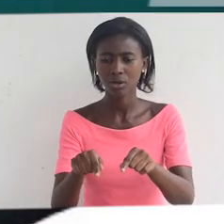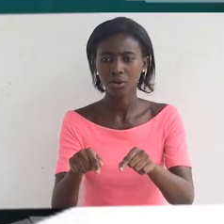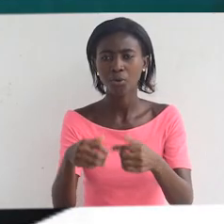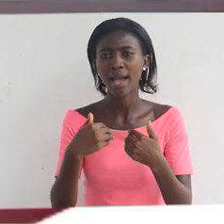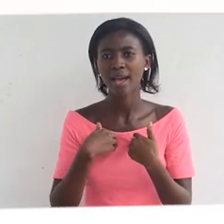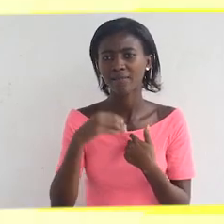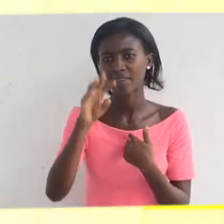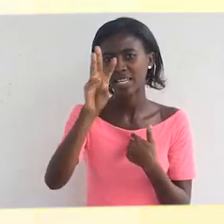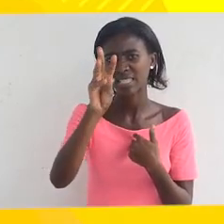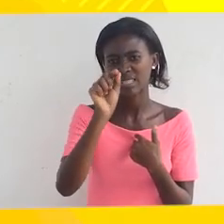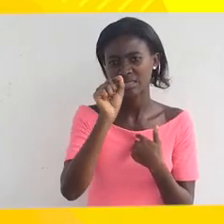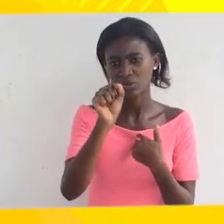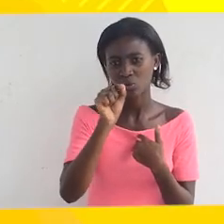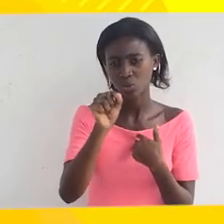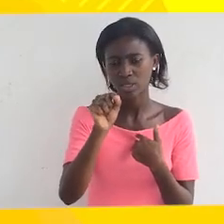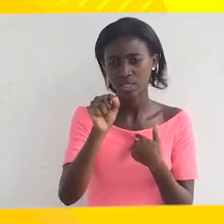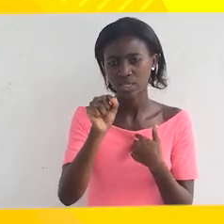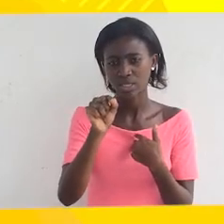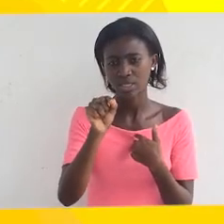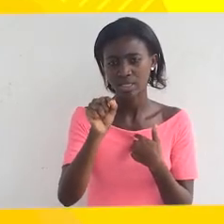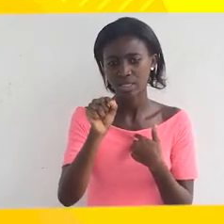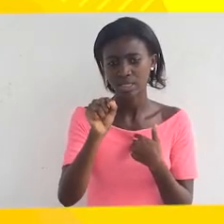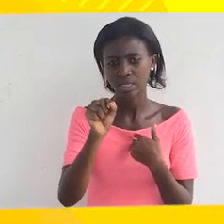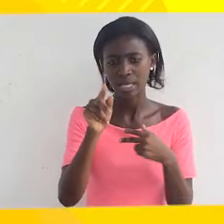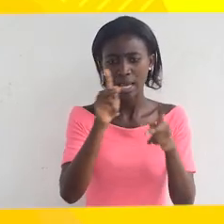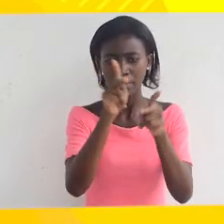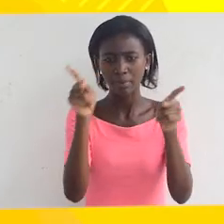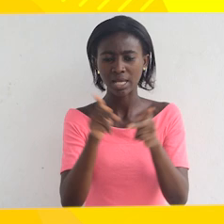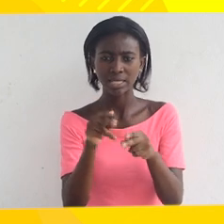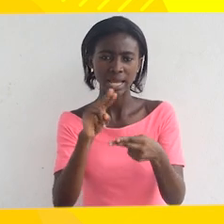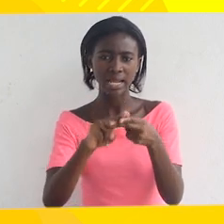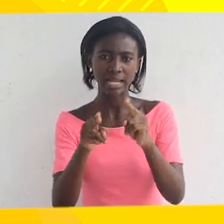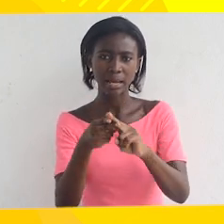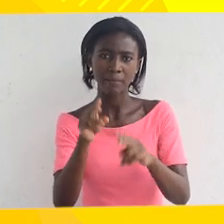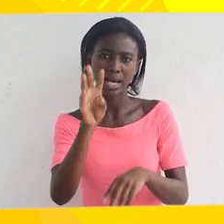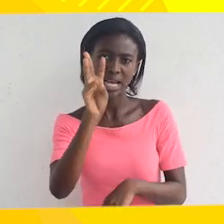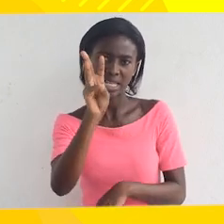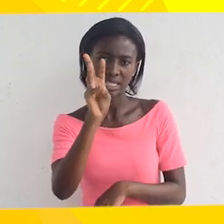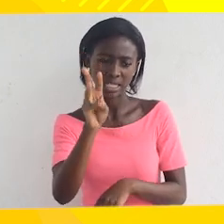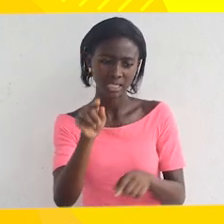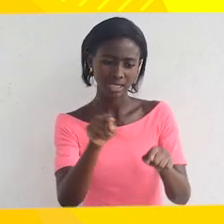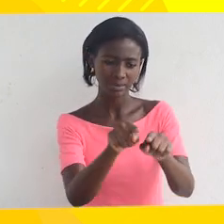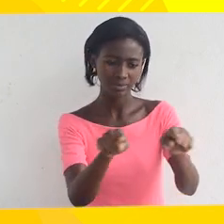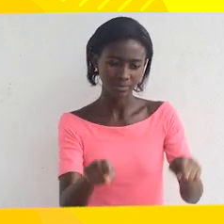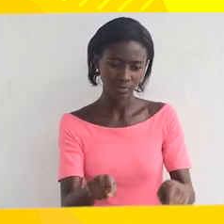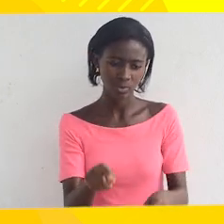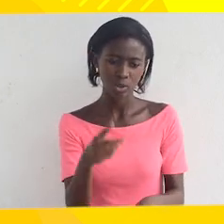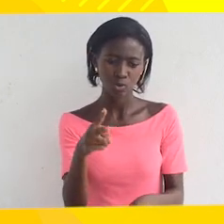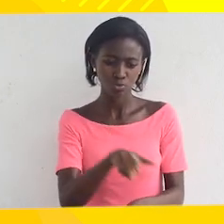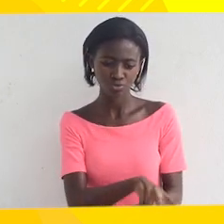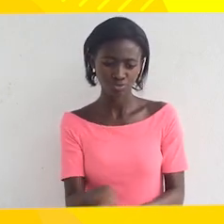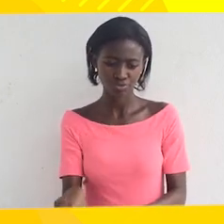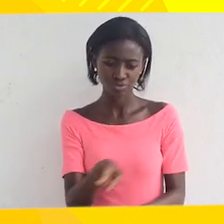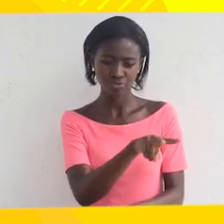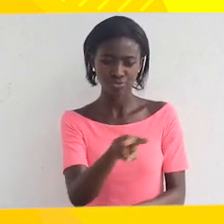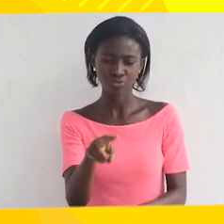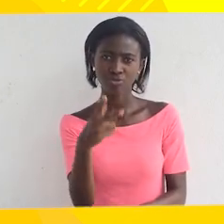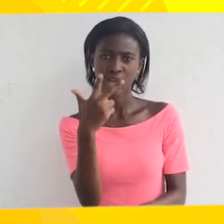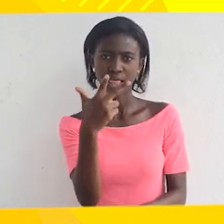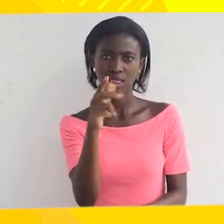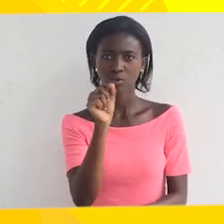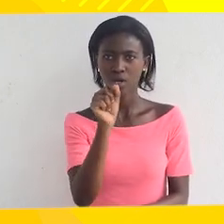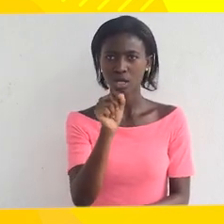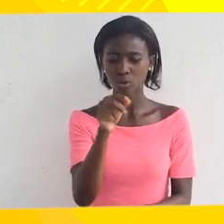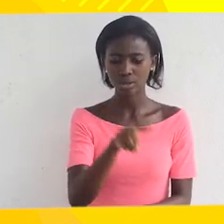Braille cell consists of 6 dots positioned like figure 6 on a dice in two parallel